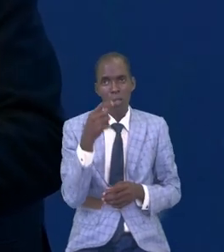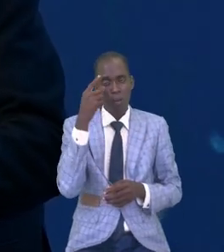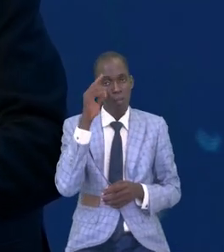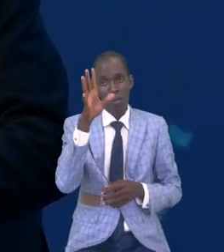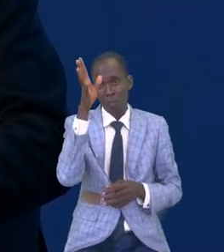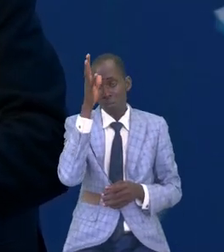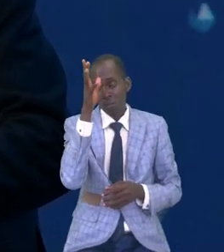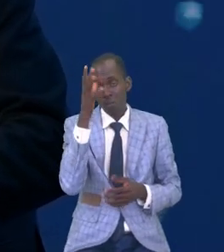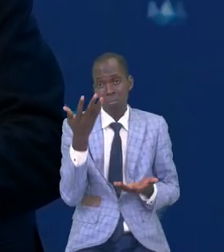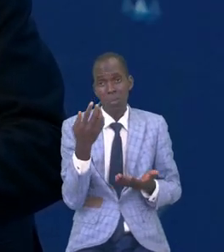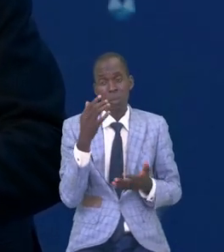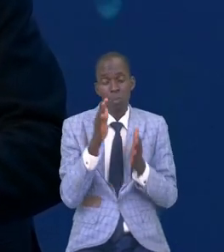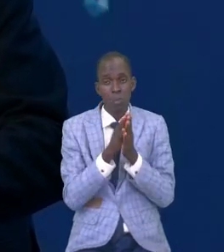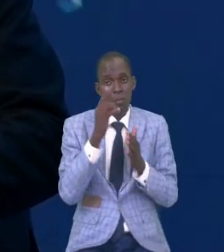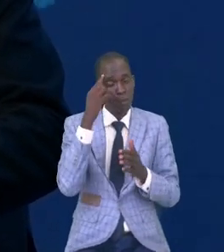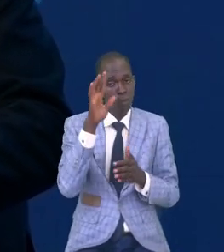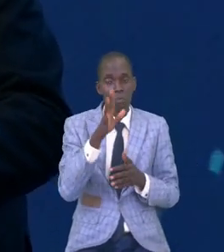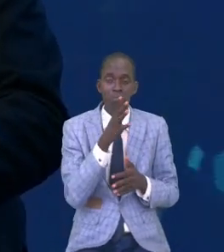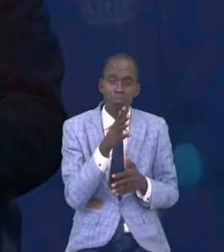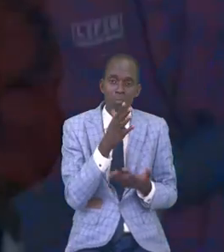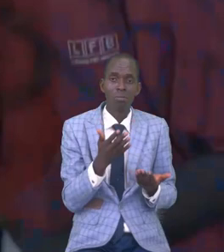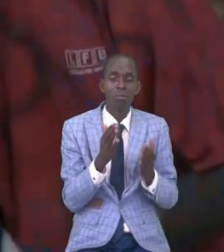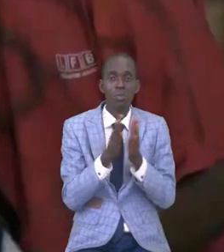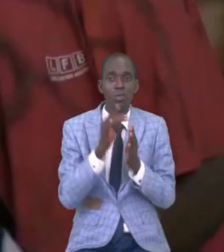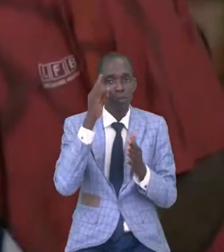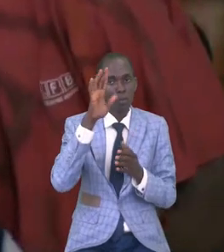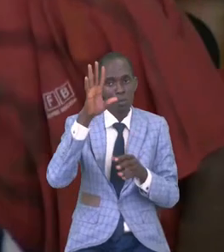our brethren that just come to the Lord.